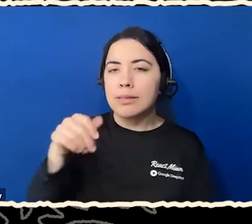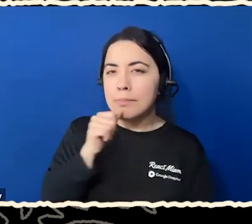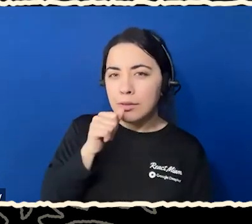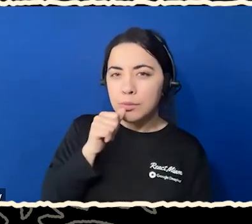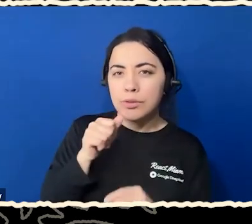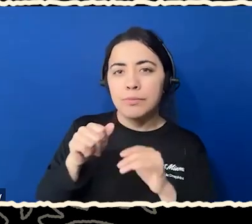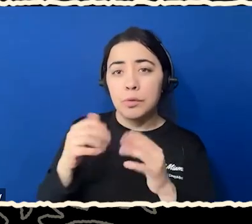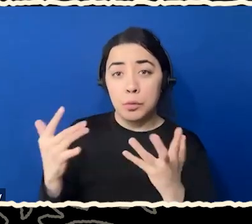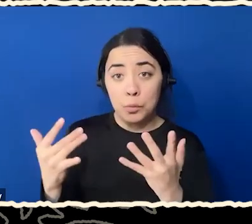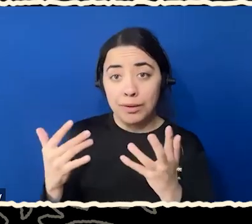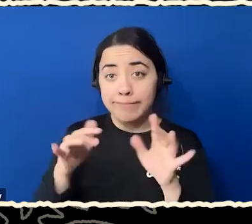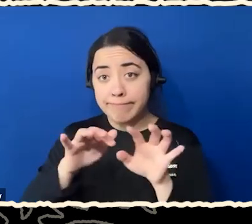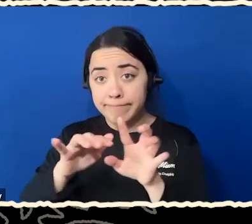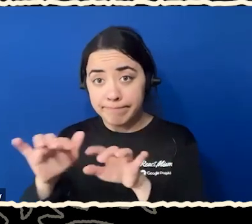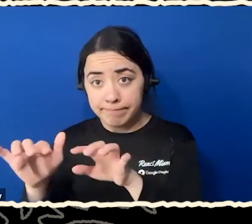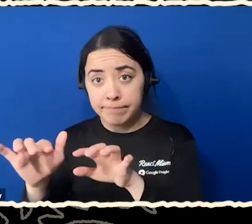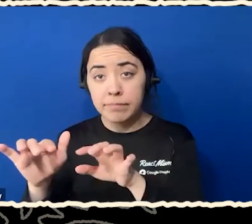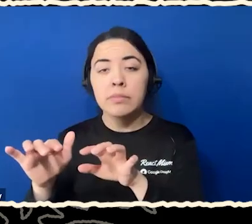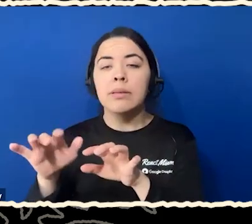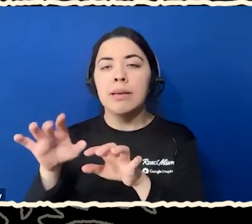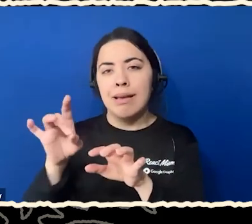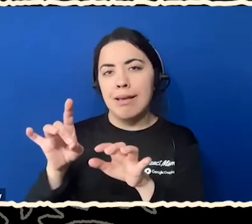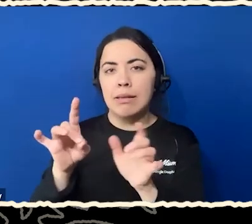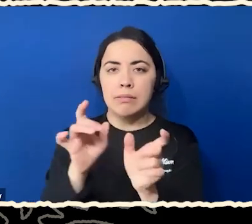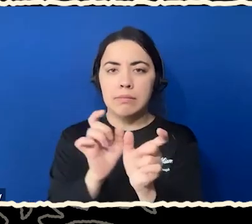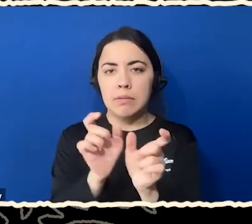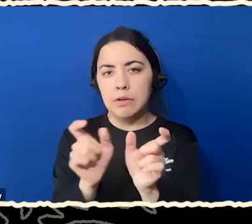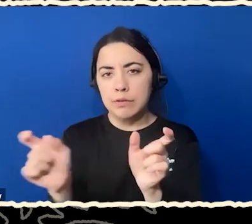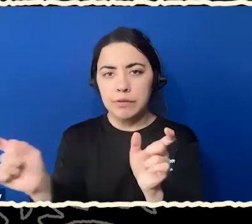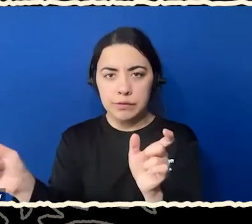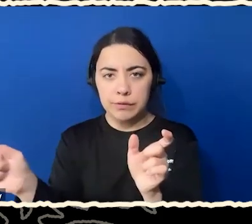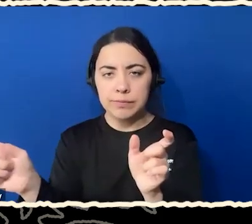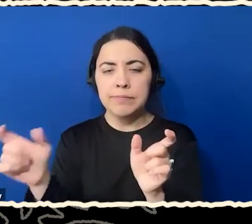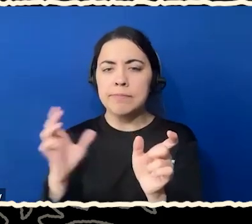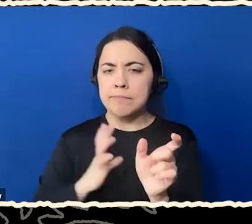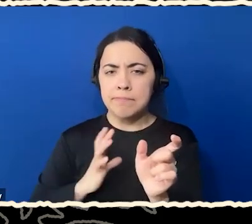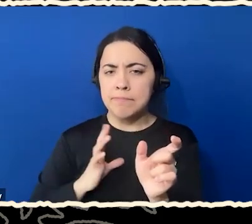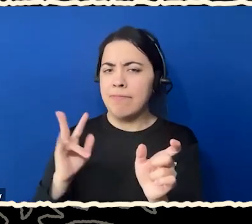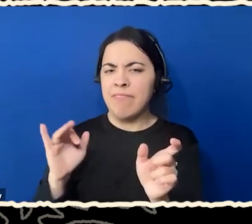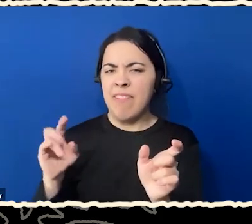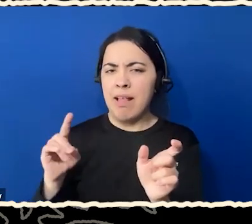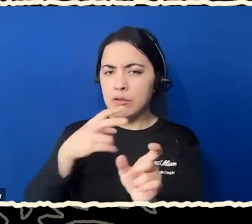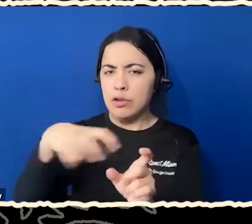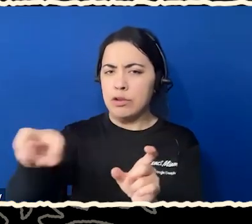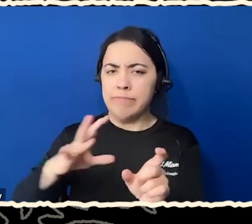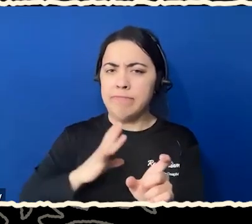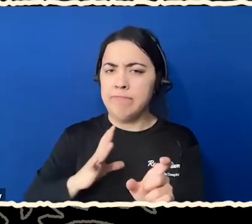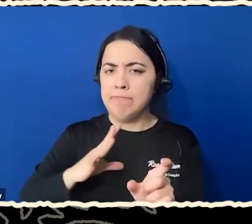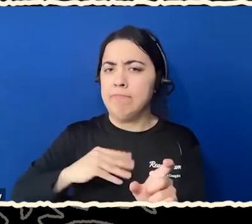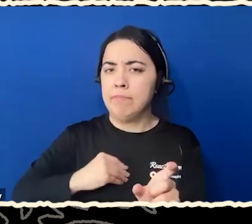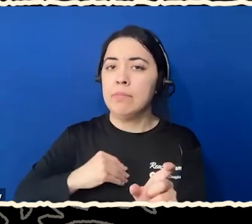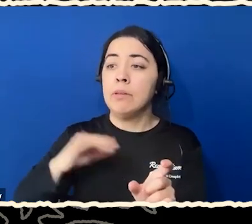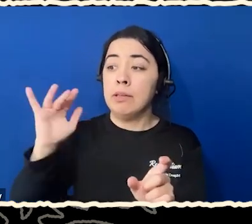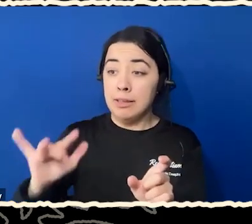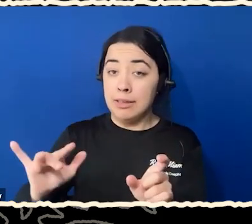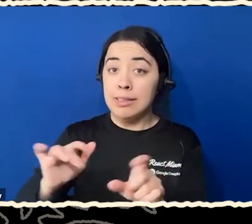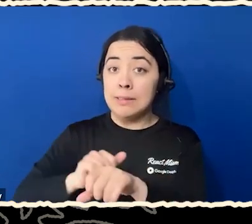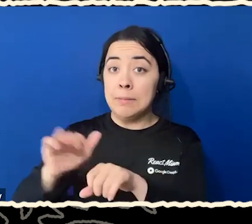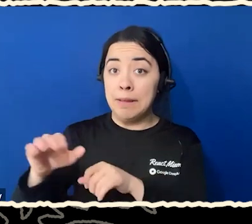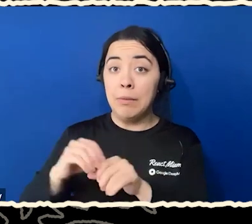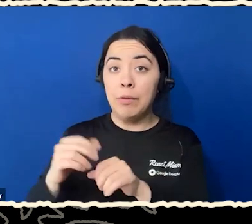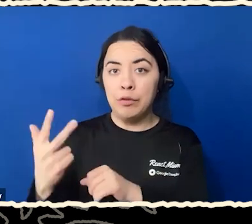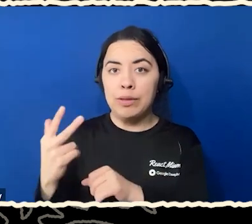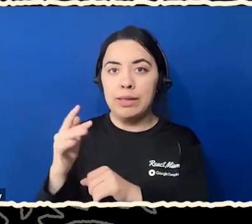input. You type a valid 8-character alphanumeric string. That's a valid transition. You hit submit with 3